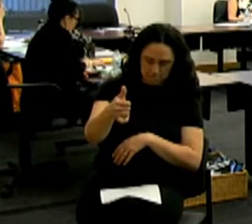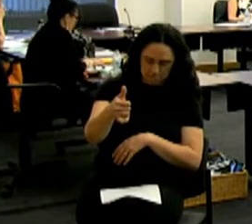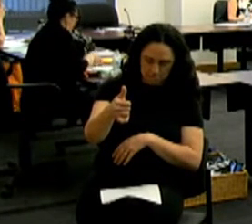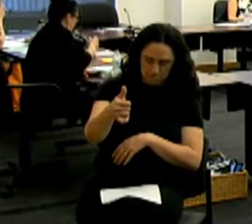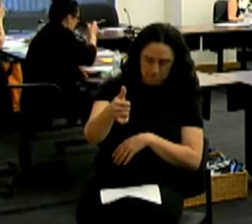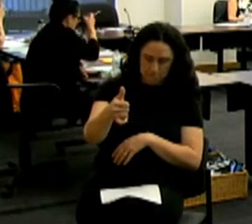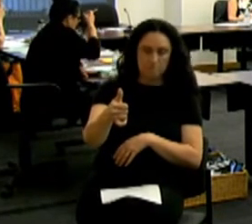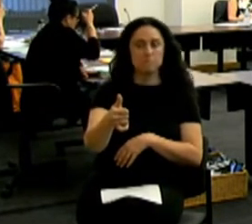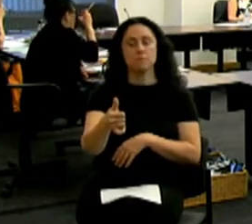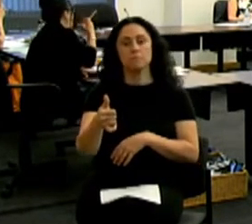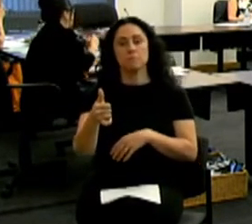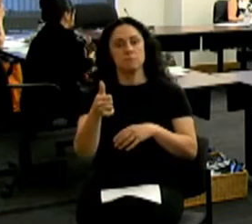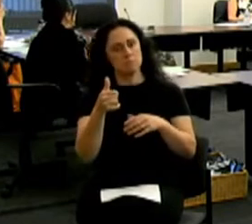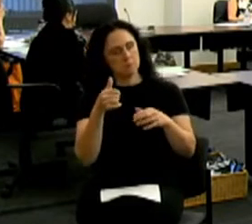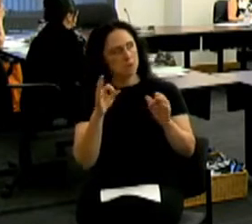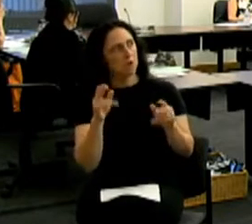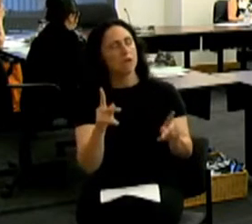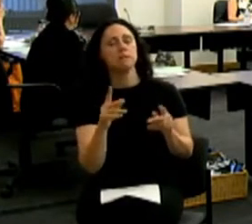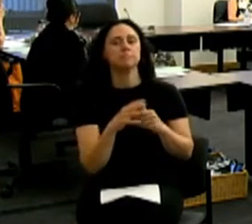All right.